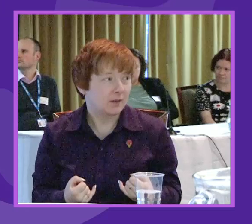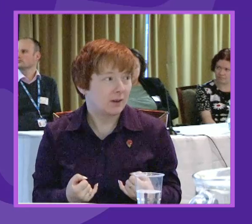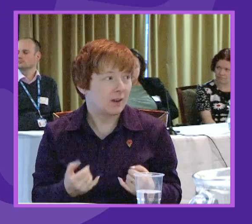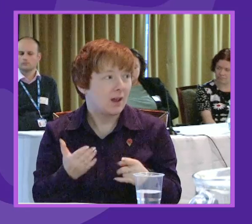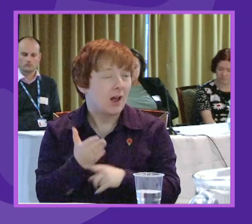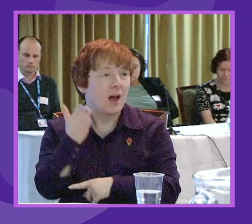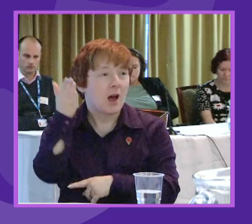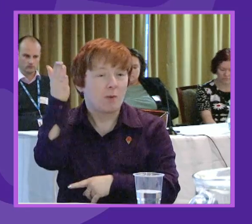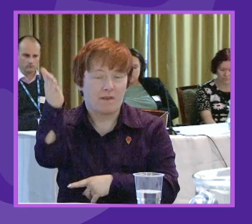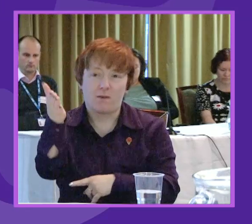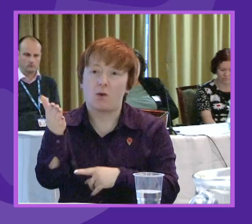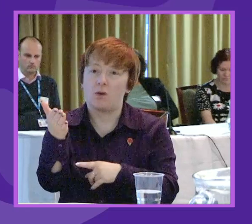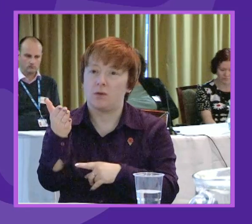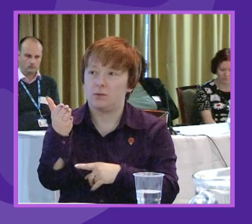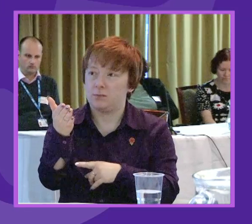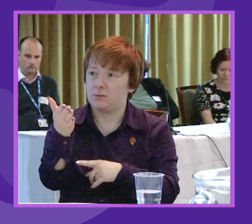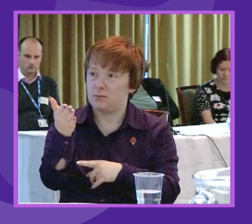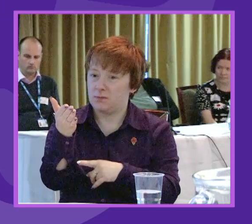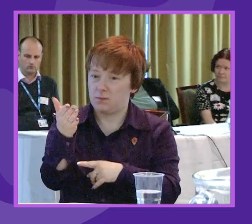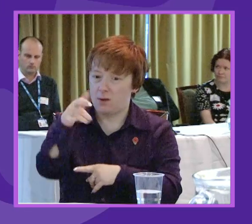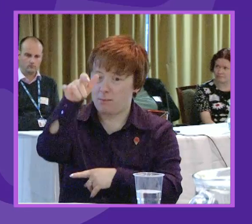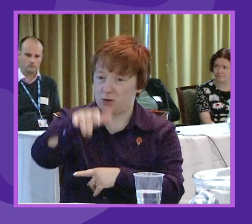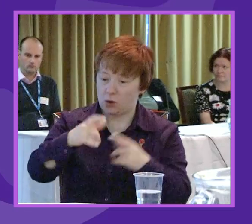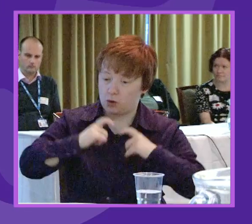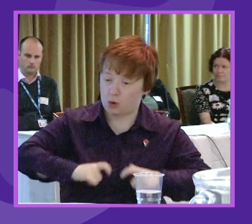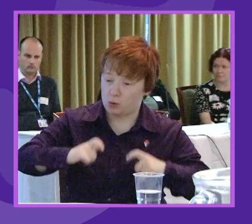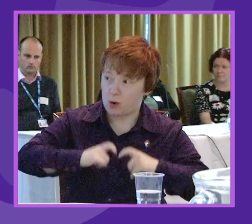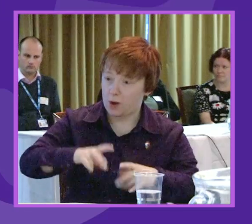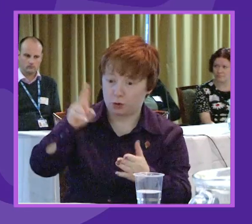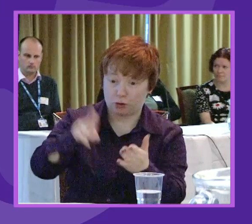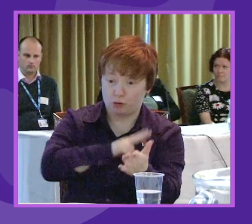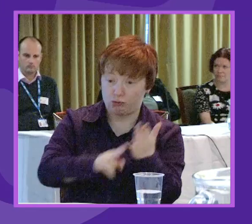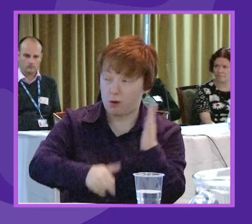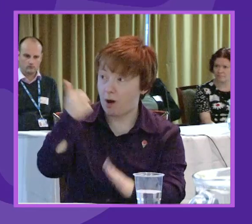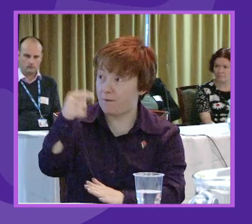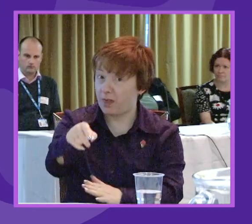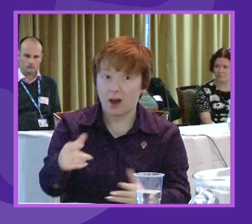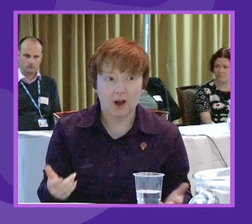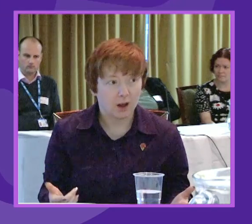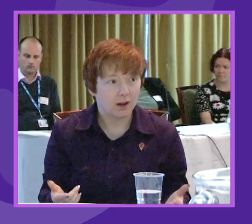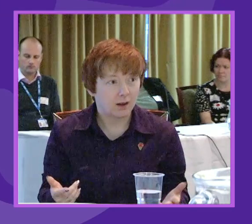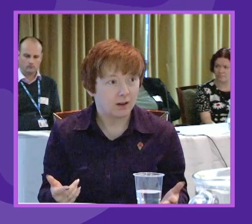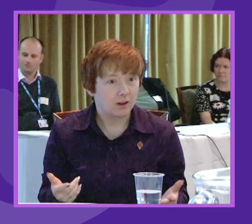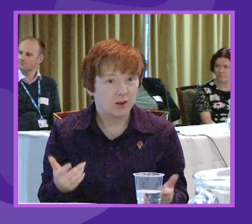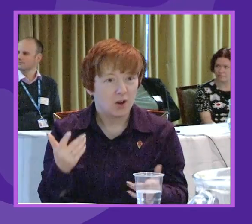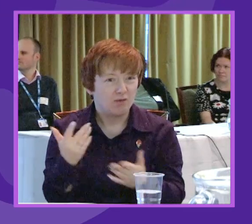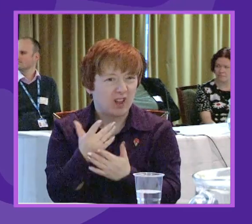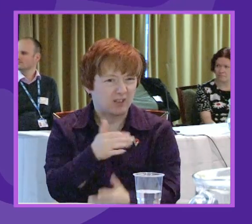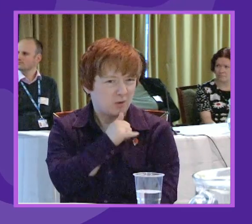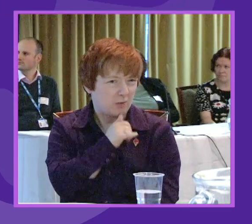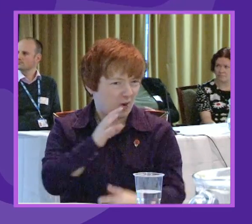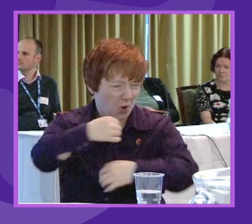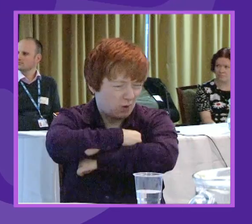Signet Health on Monday, and a social worker spoke up who'd been struck off for doing just that. And I don't